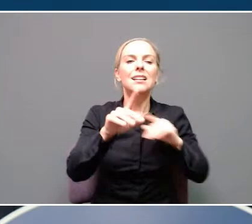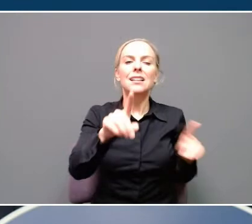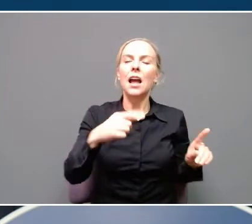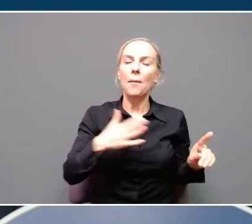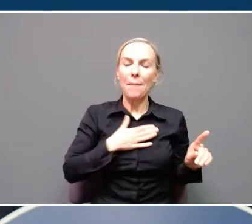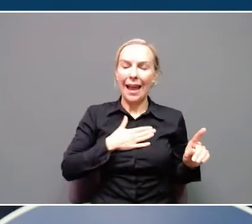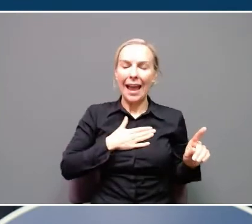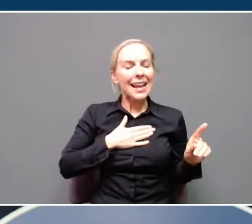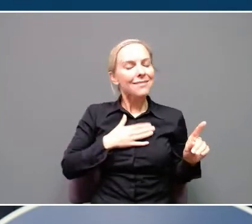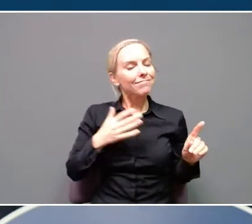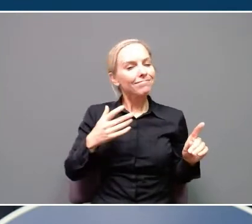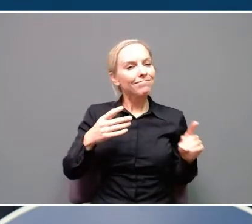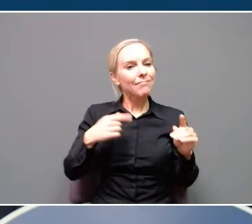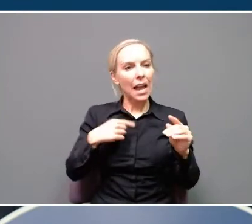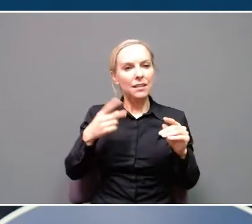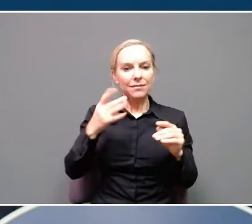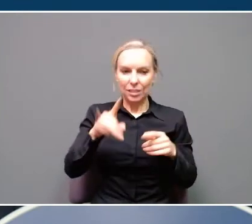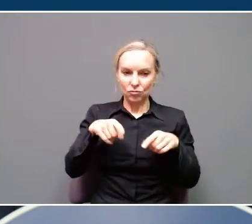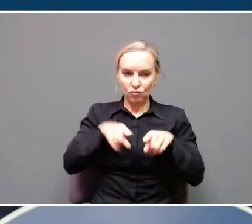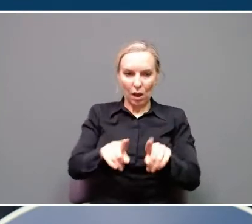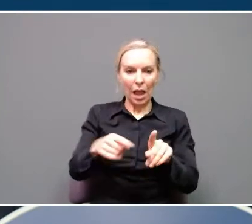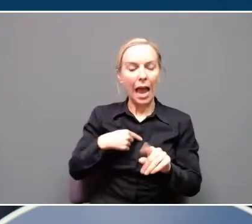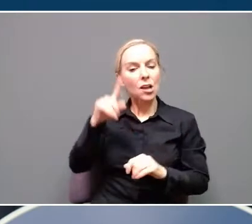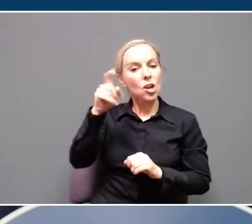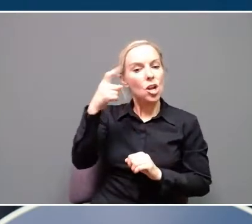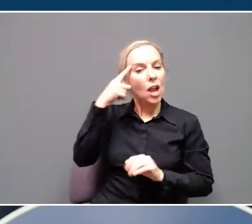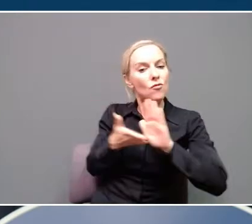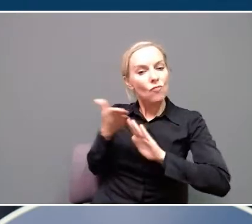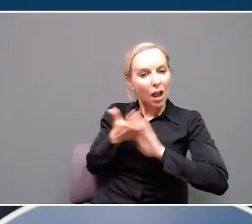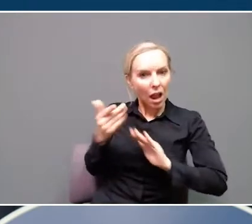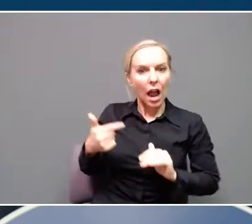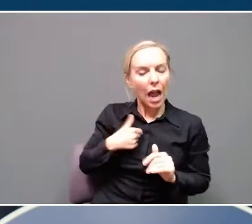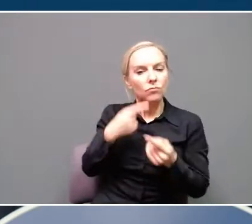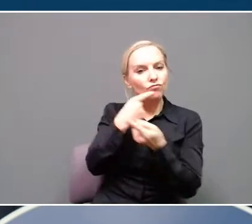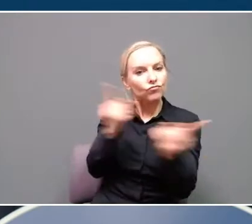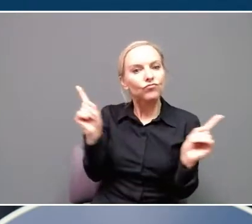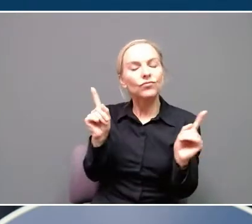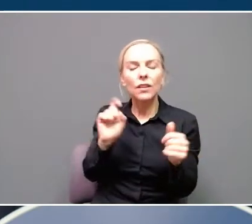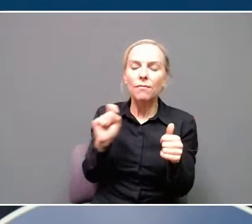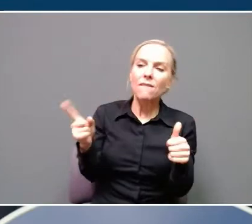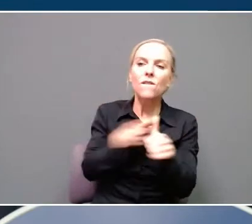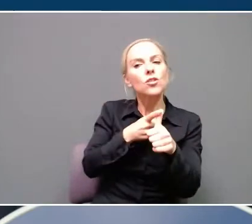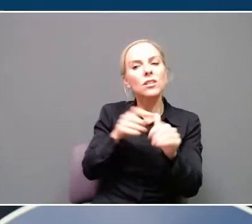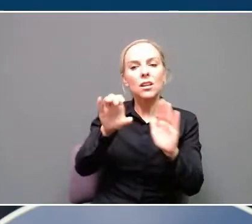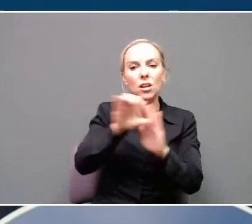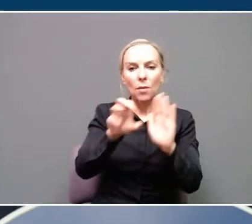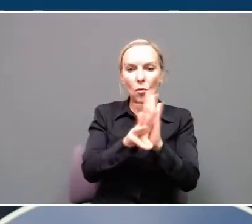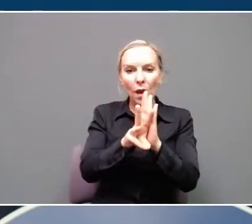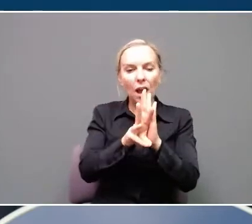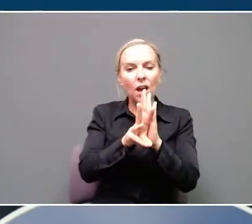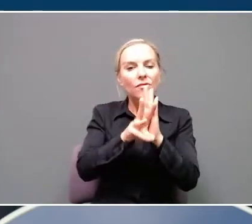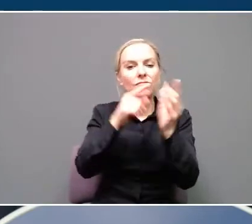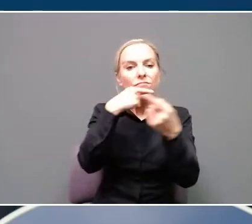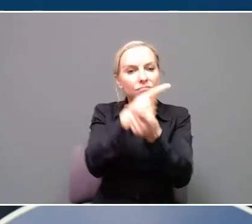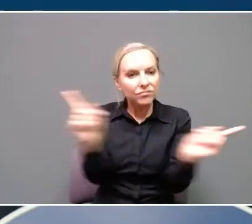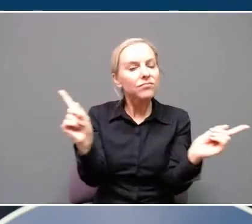it in if not the inaugural speech in our very first Commonwealth address and State of the Commonwealth, that